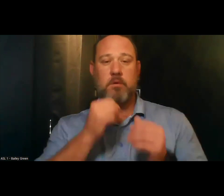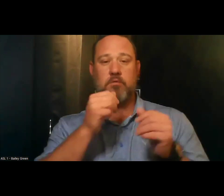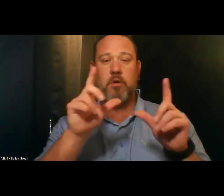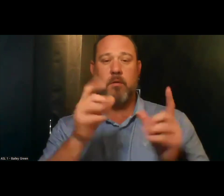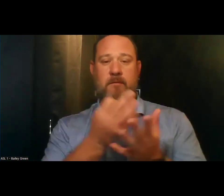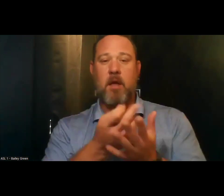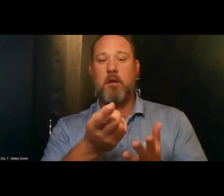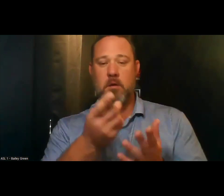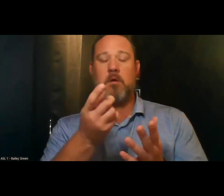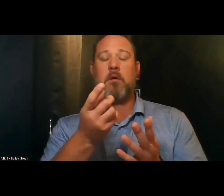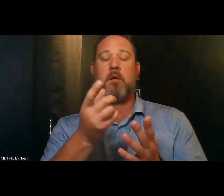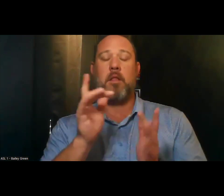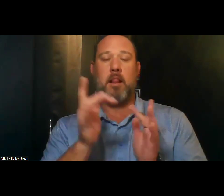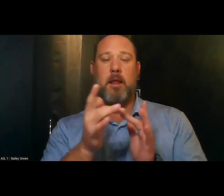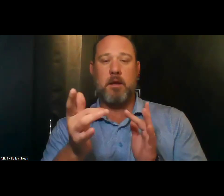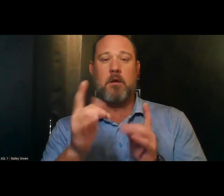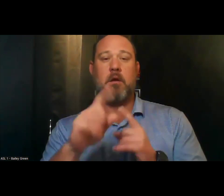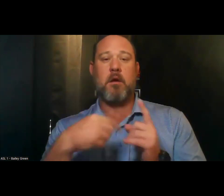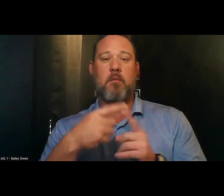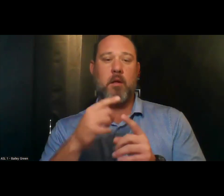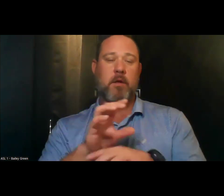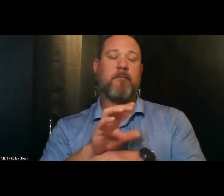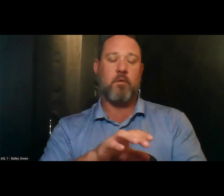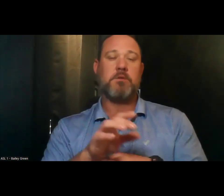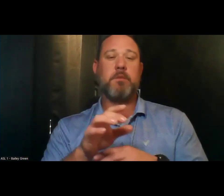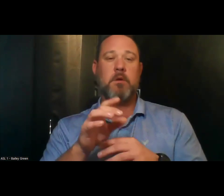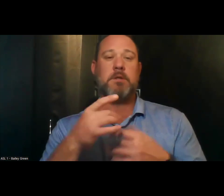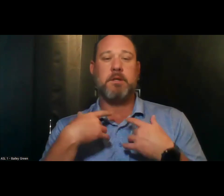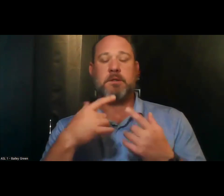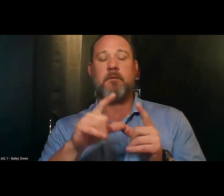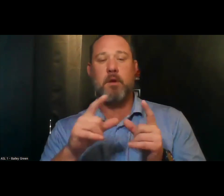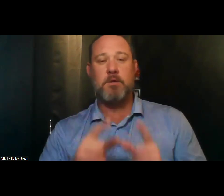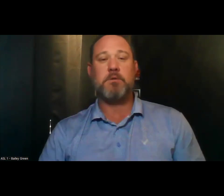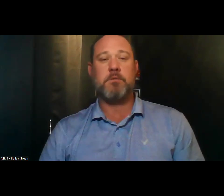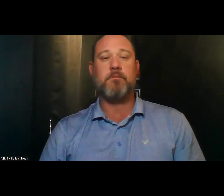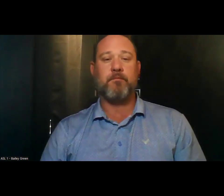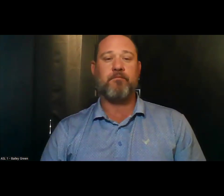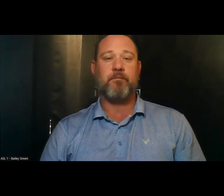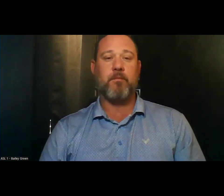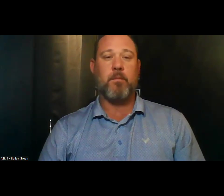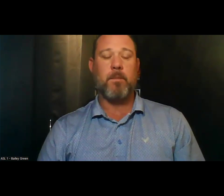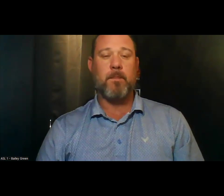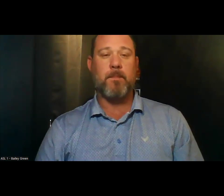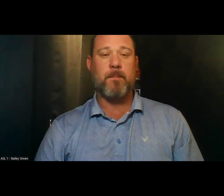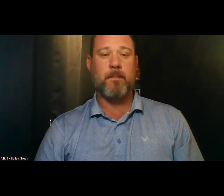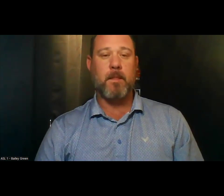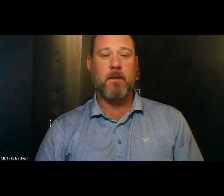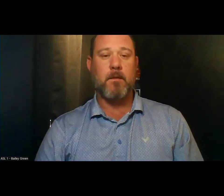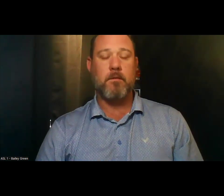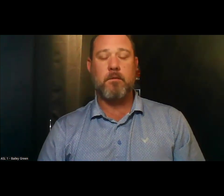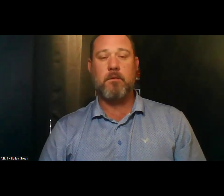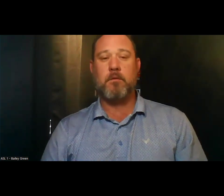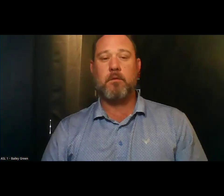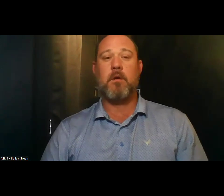released about the enforcement in sensitive locations. And then what I will